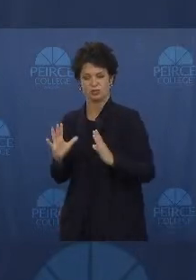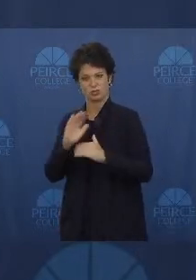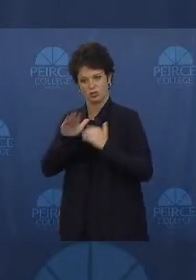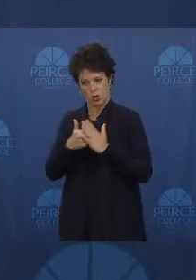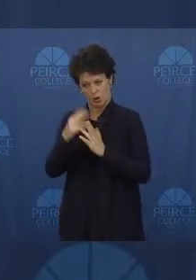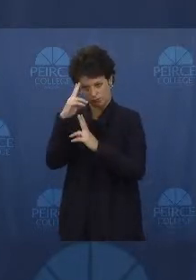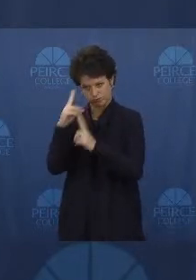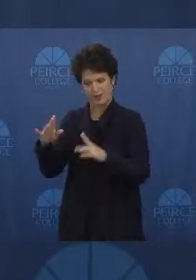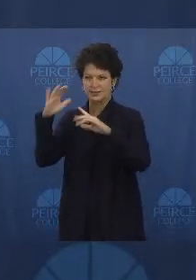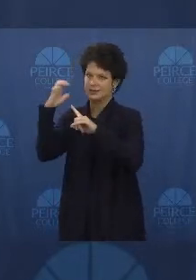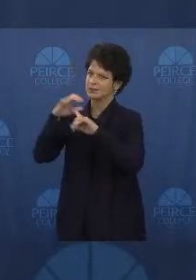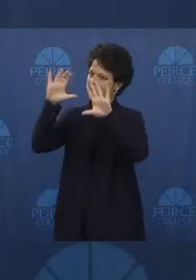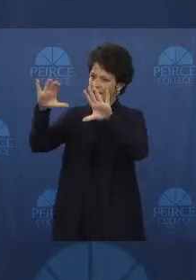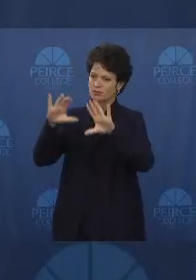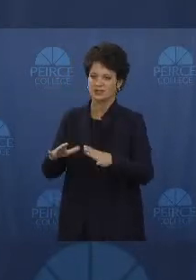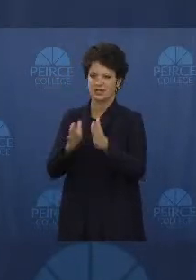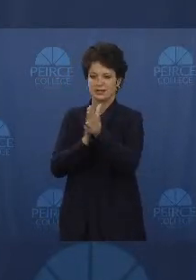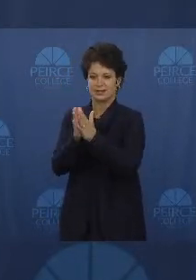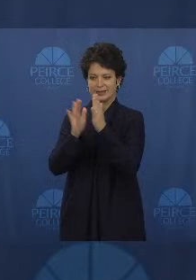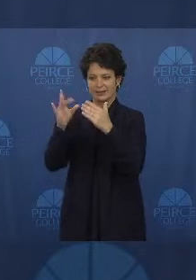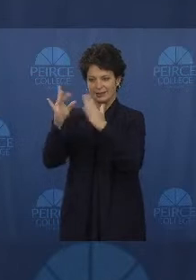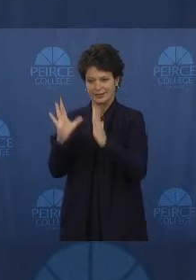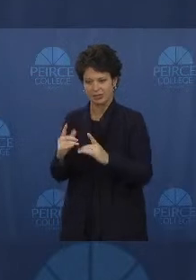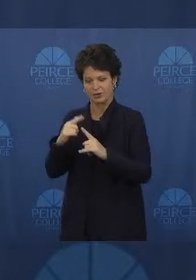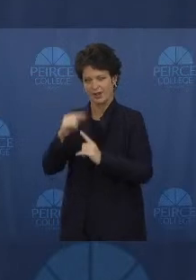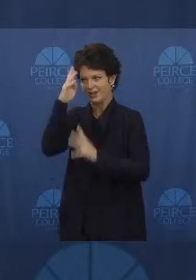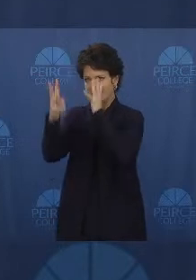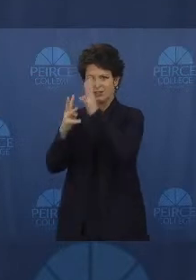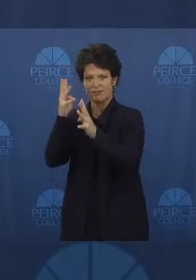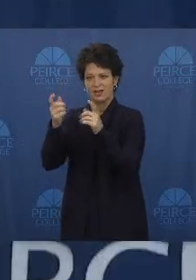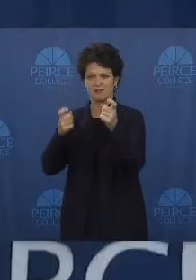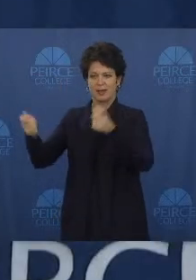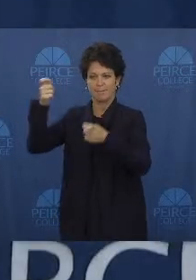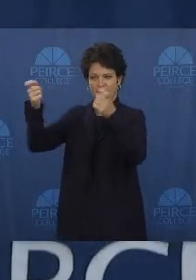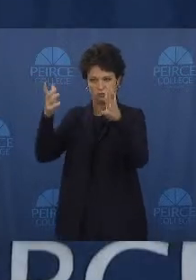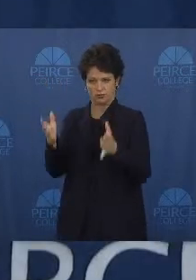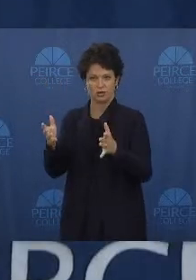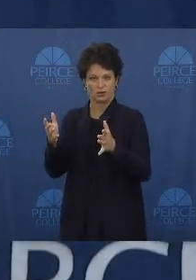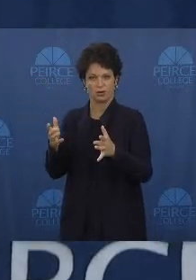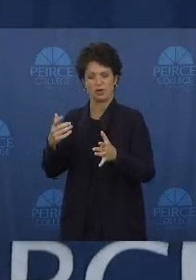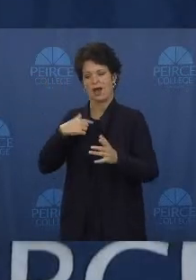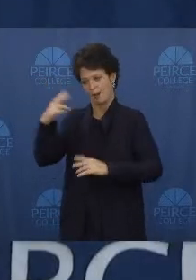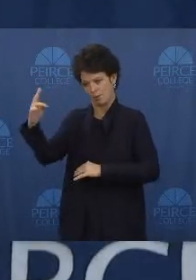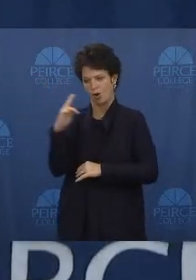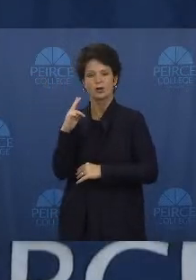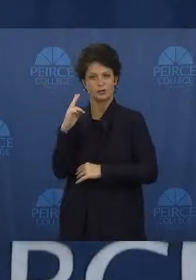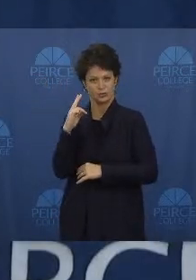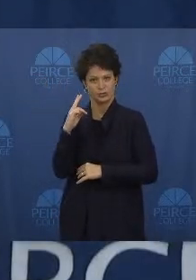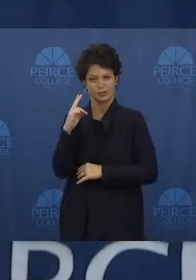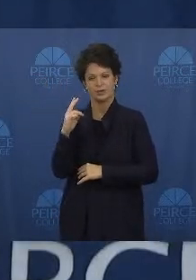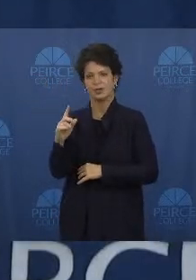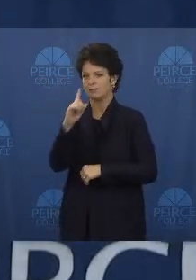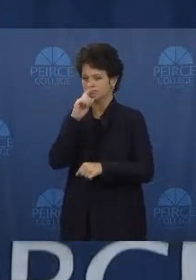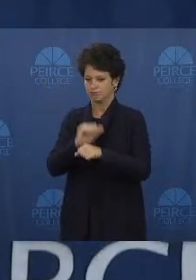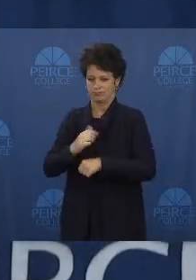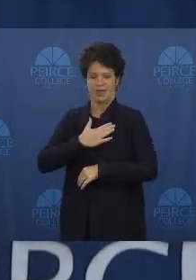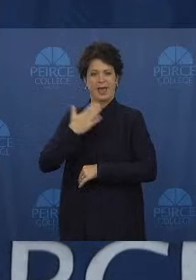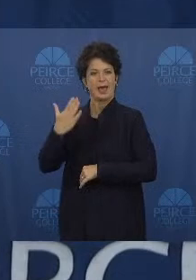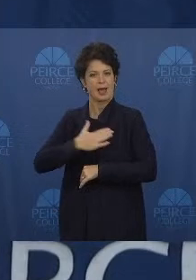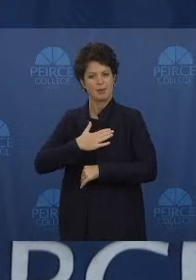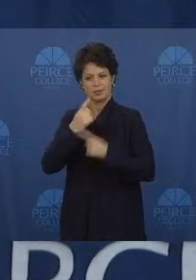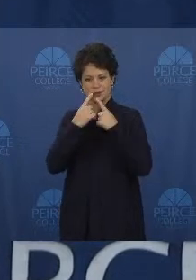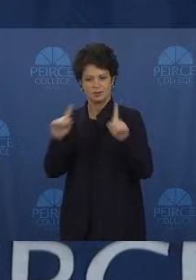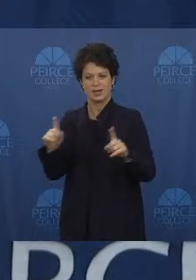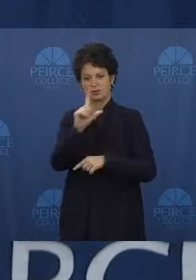an outstanding and dedicated leader and innovative administrator. I am honored and very happy to announce